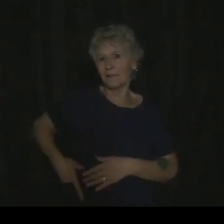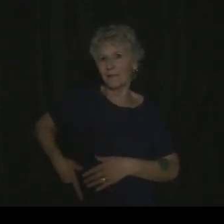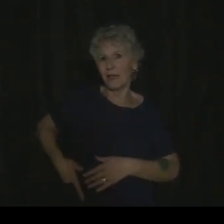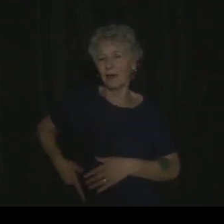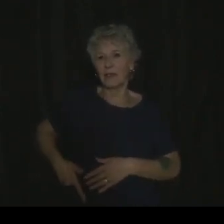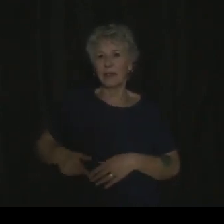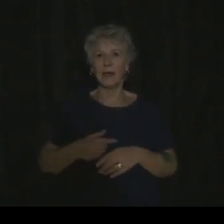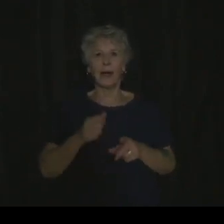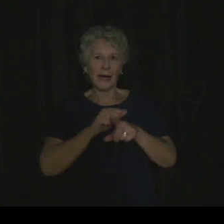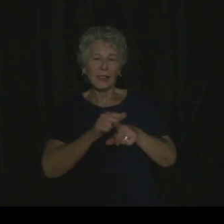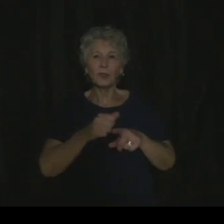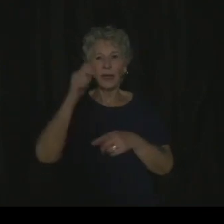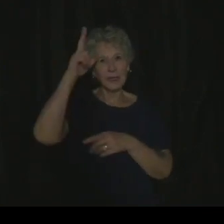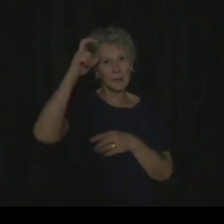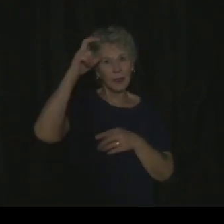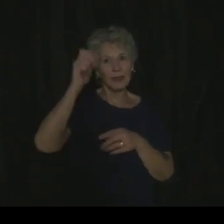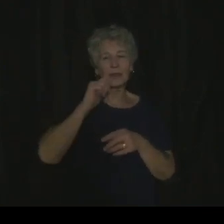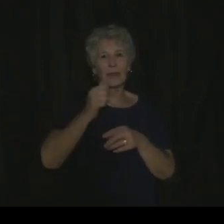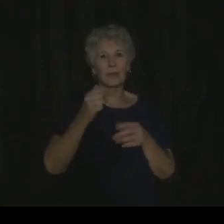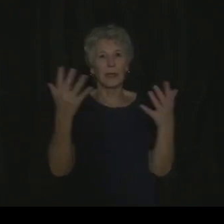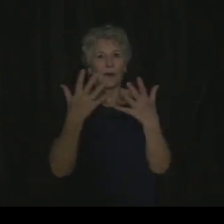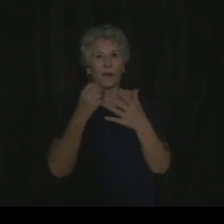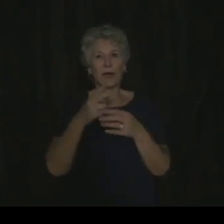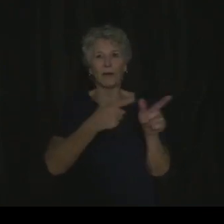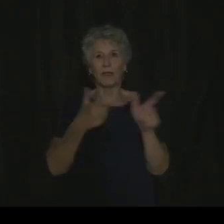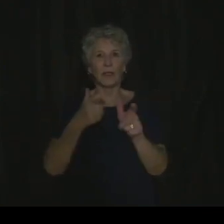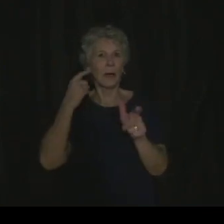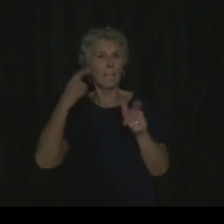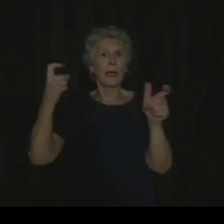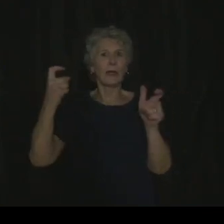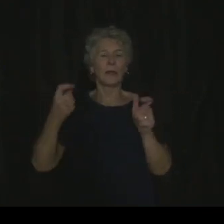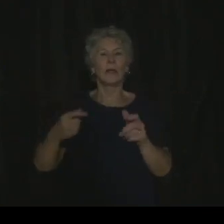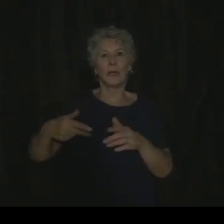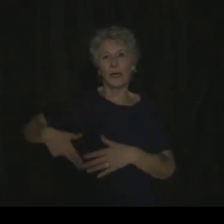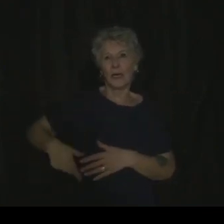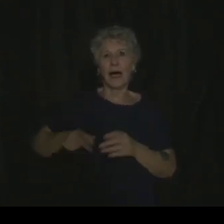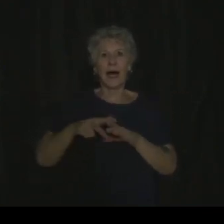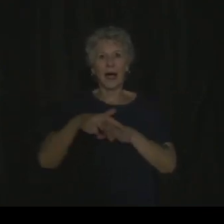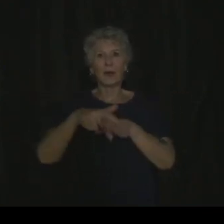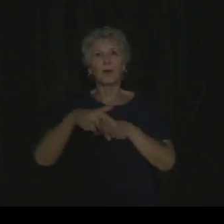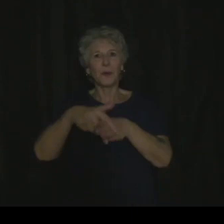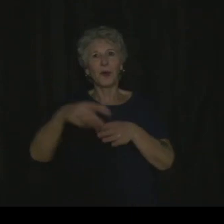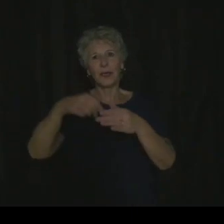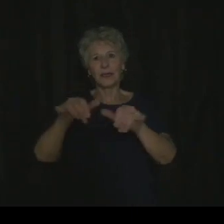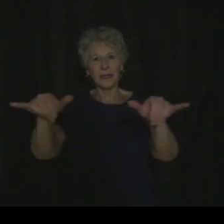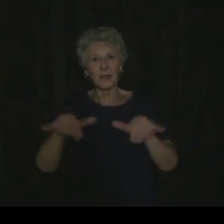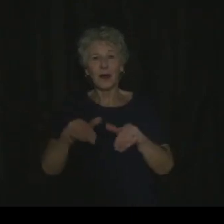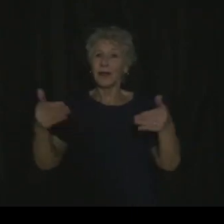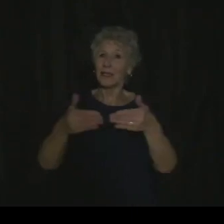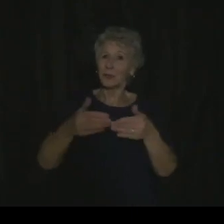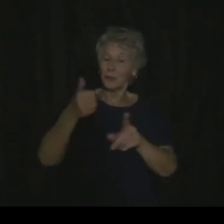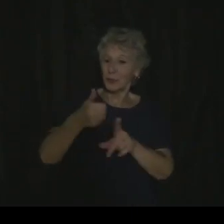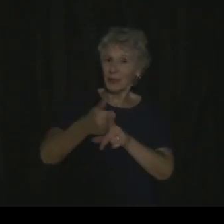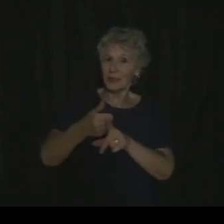hip because I trained my horses not to be afraid of guns. And so I rode into the yard and introduced myself, and Amy